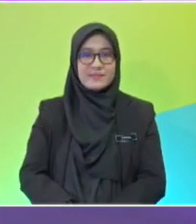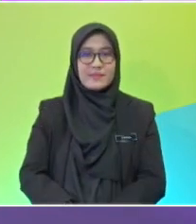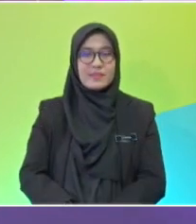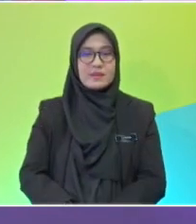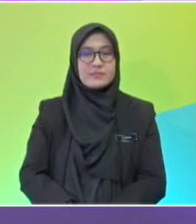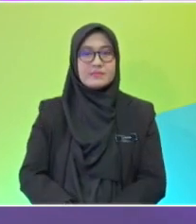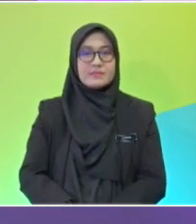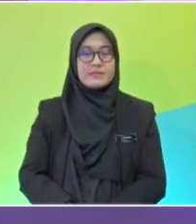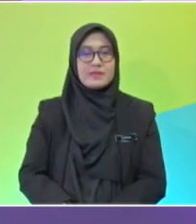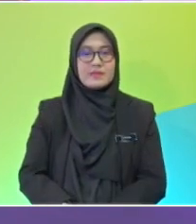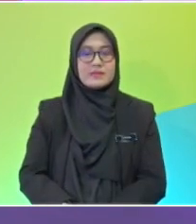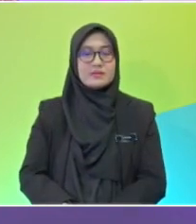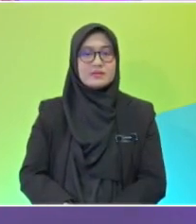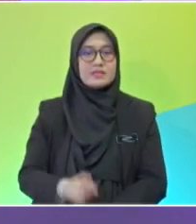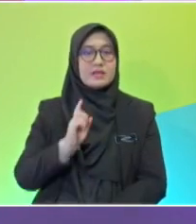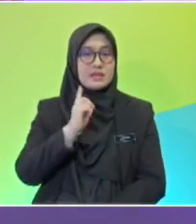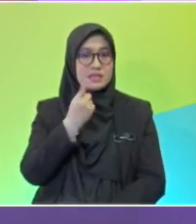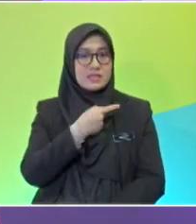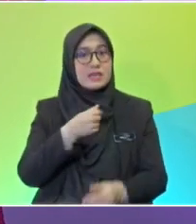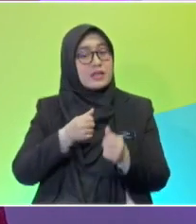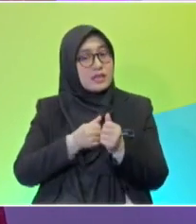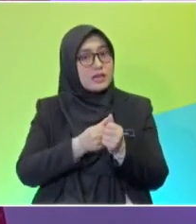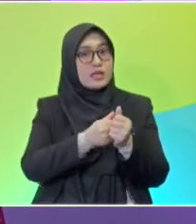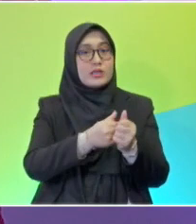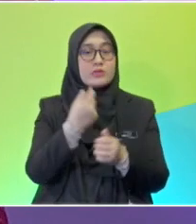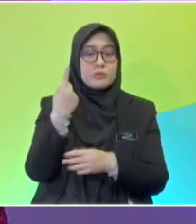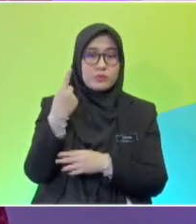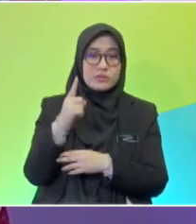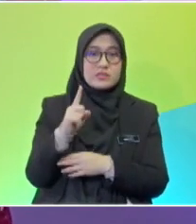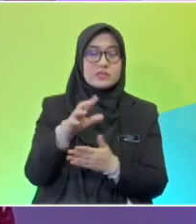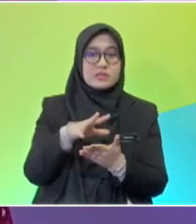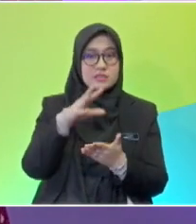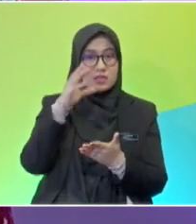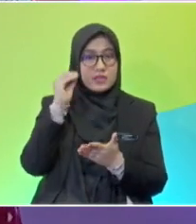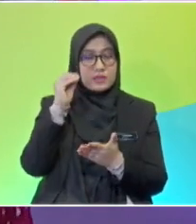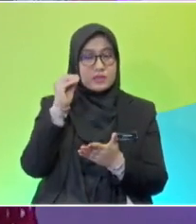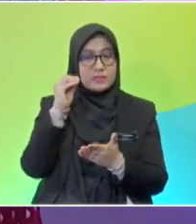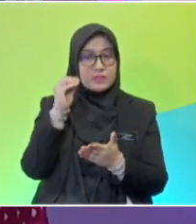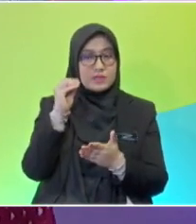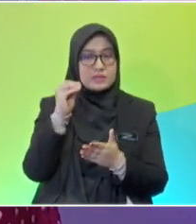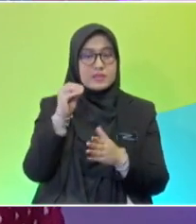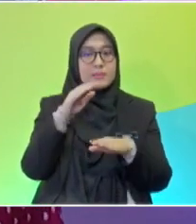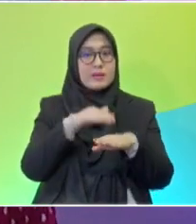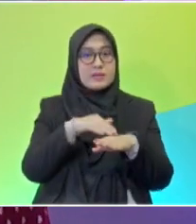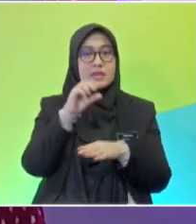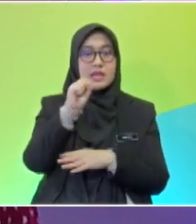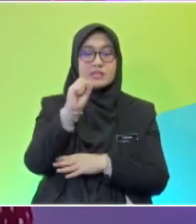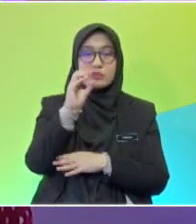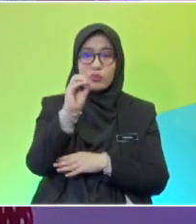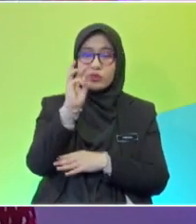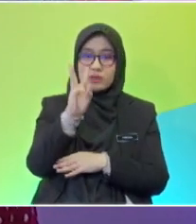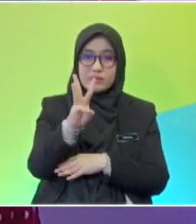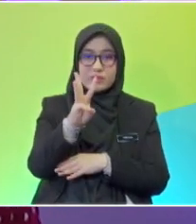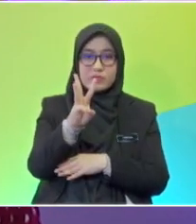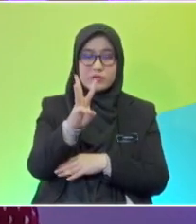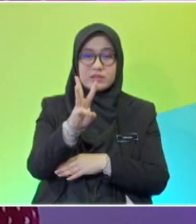just follow the lesson cycles according to the SOW all right? And you should be